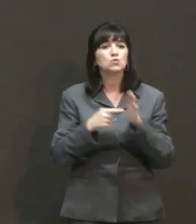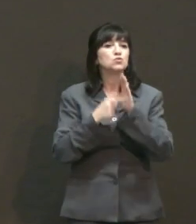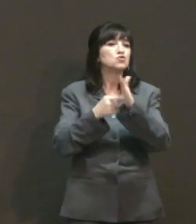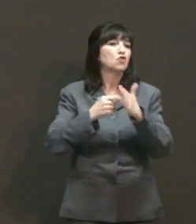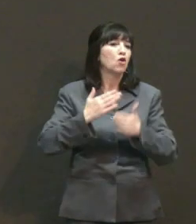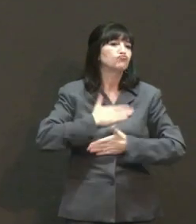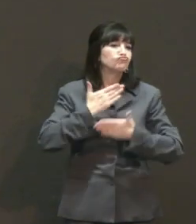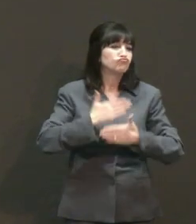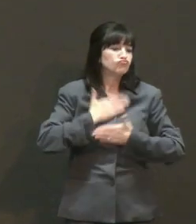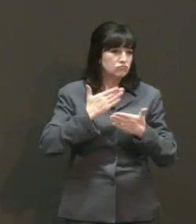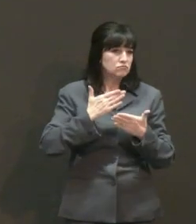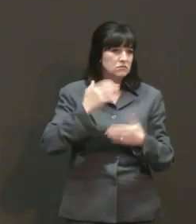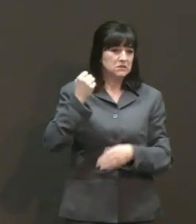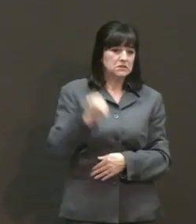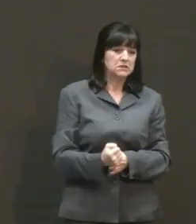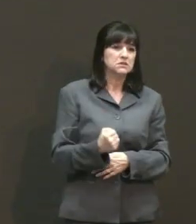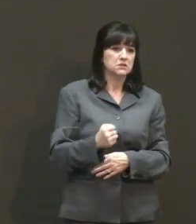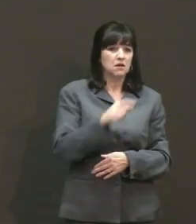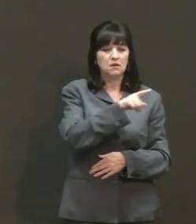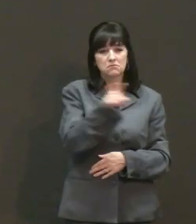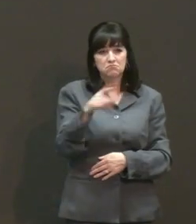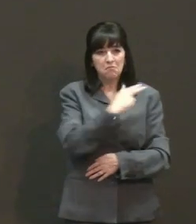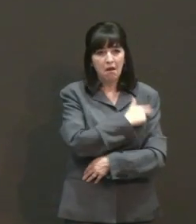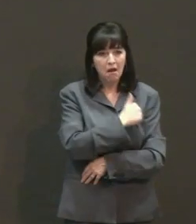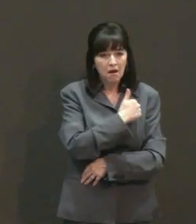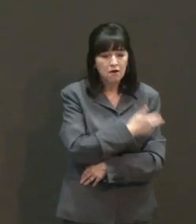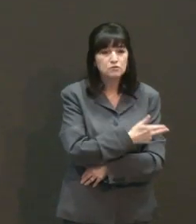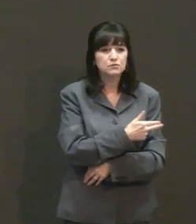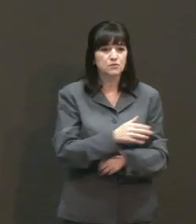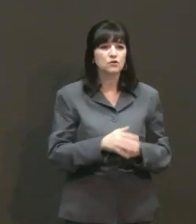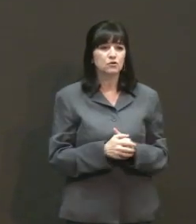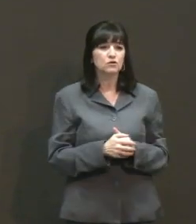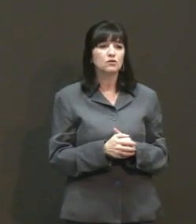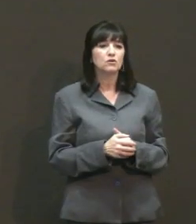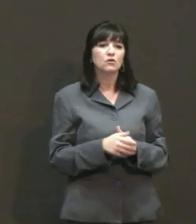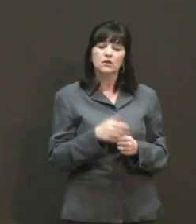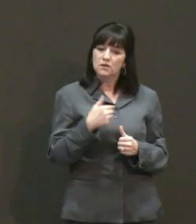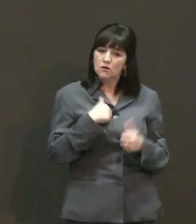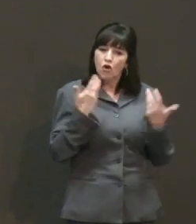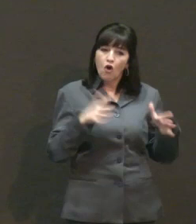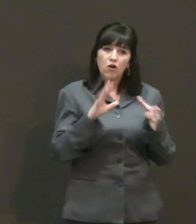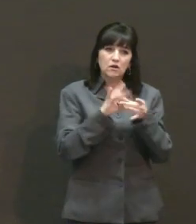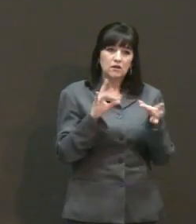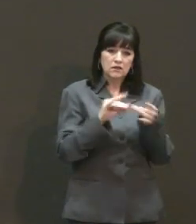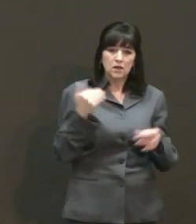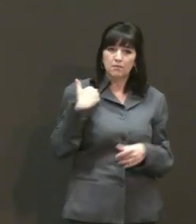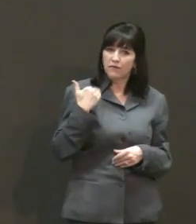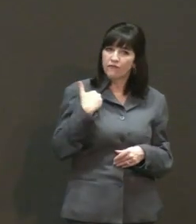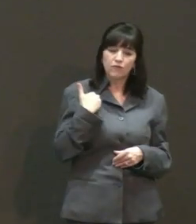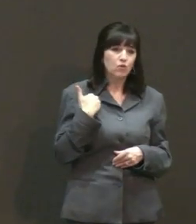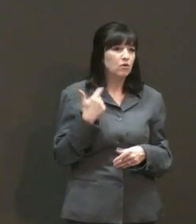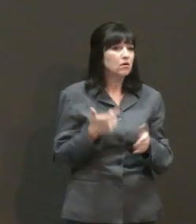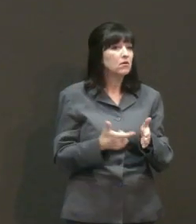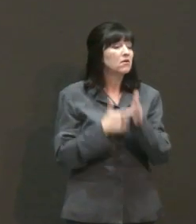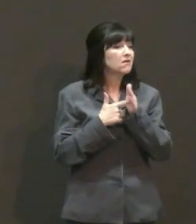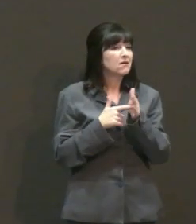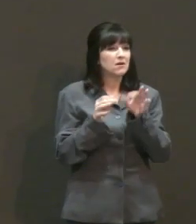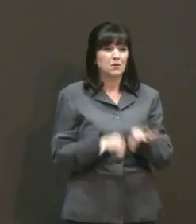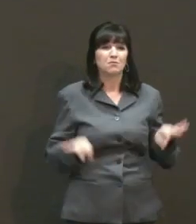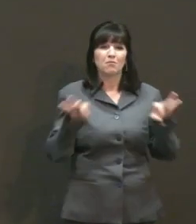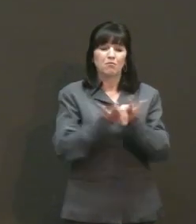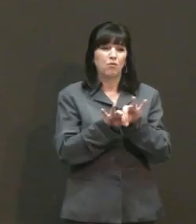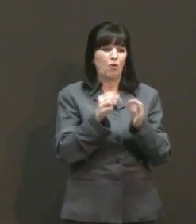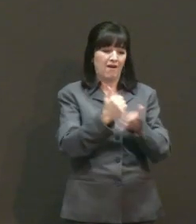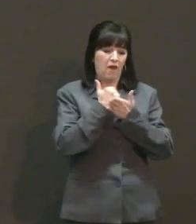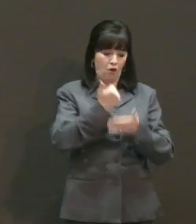show their appreciation. So we said it before. I know the governor's going to close here in a second, but we have to help ourselves. We have to stay indoors. We have to